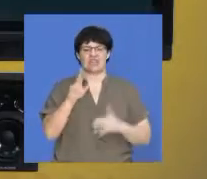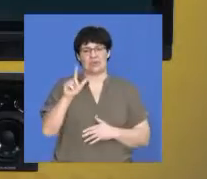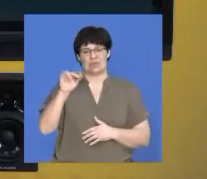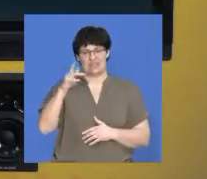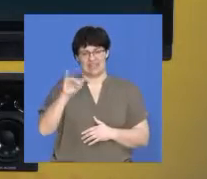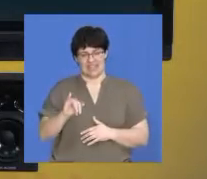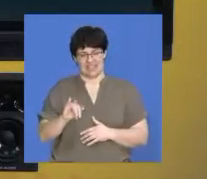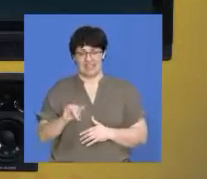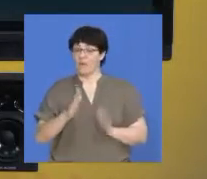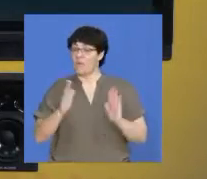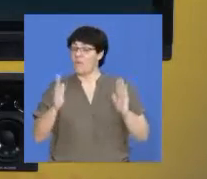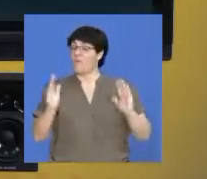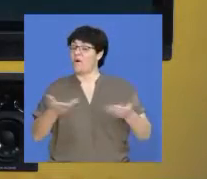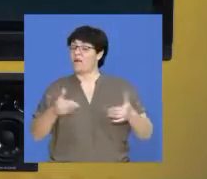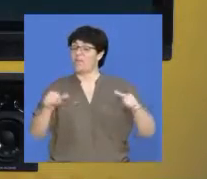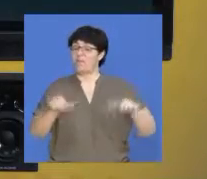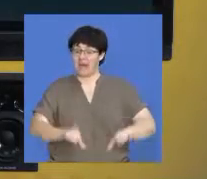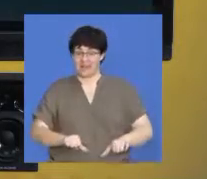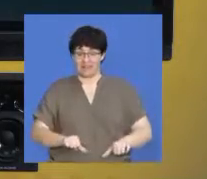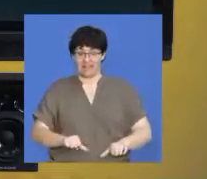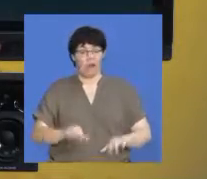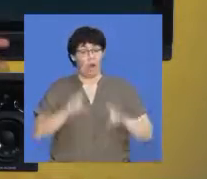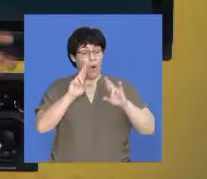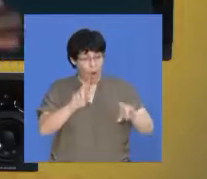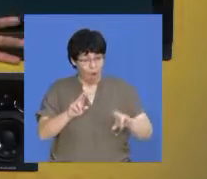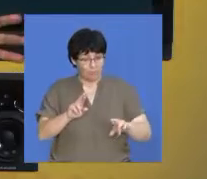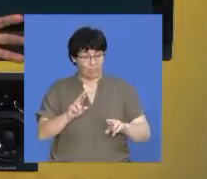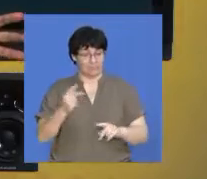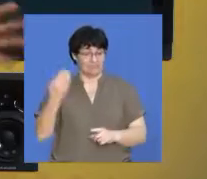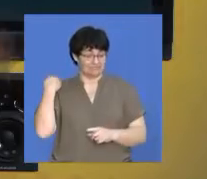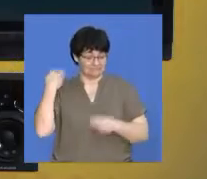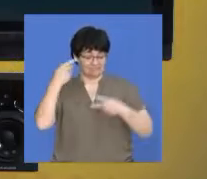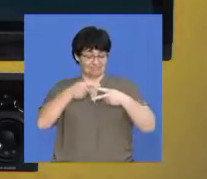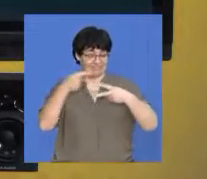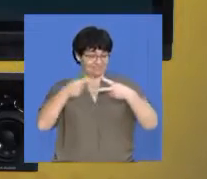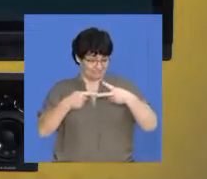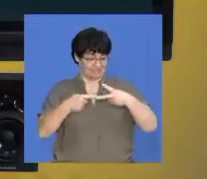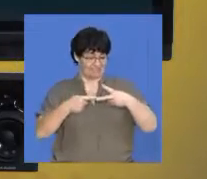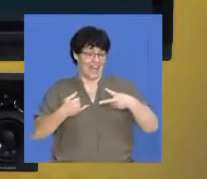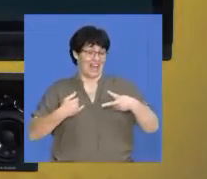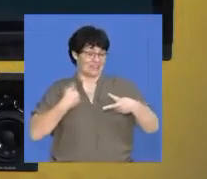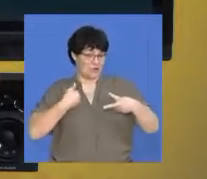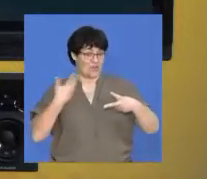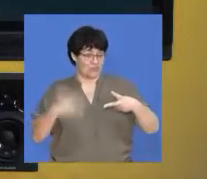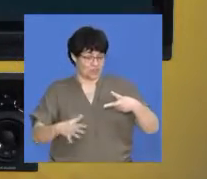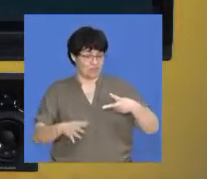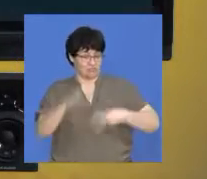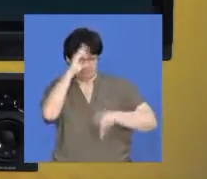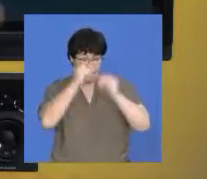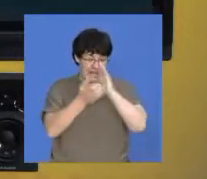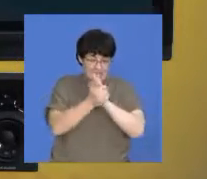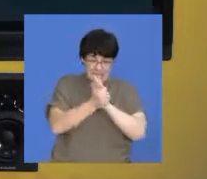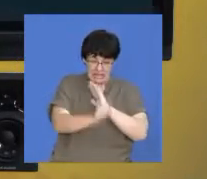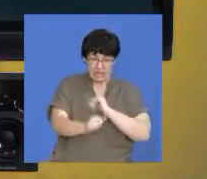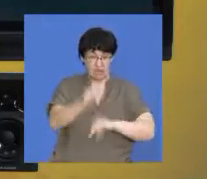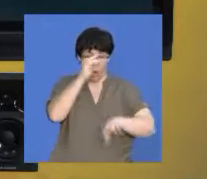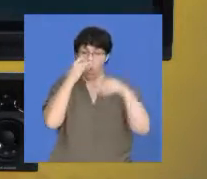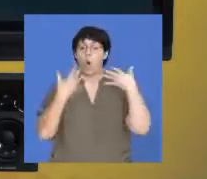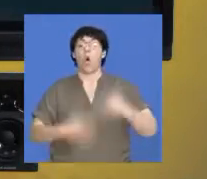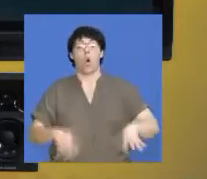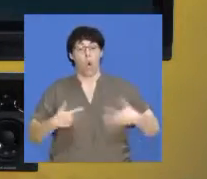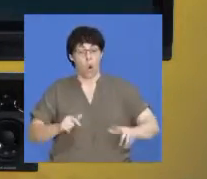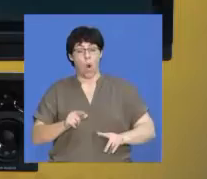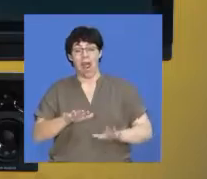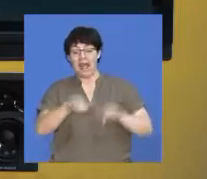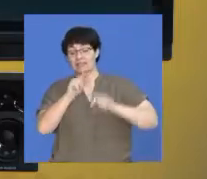Welcome back, guys. I hope you enjoyed the last two segments and you've gained a lot of skills that are going to help you